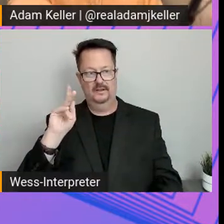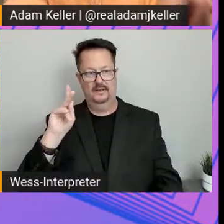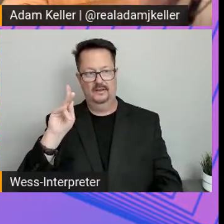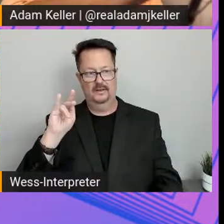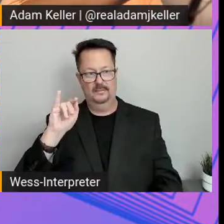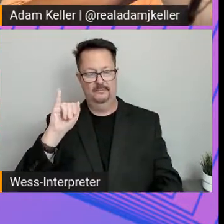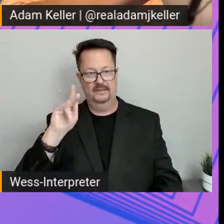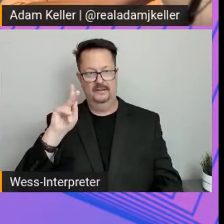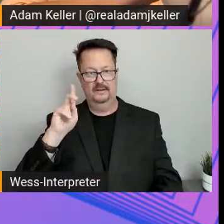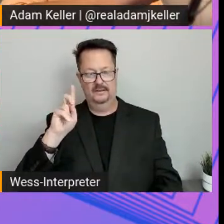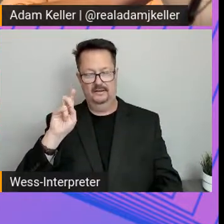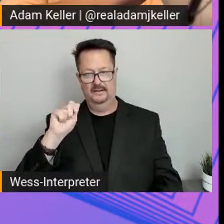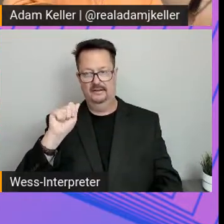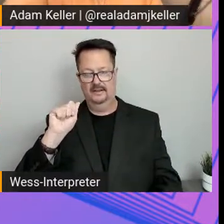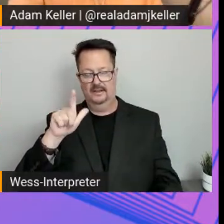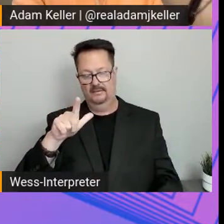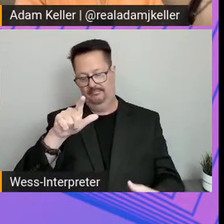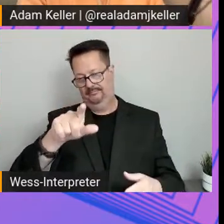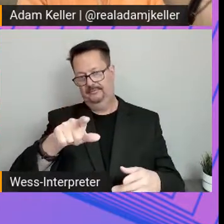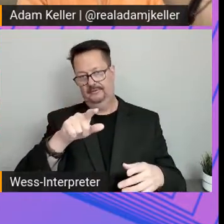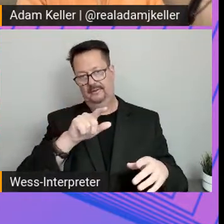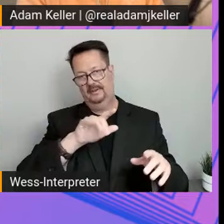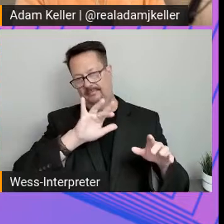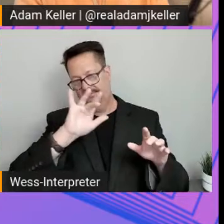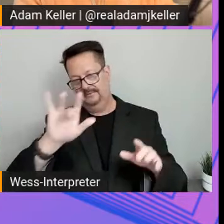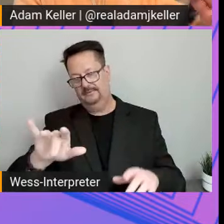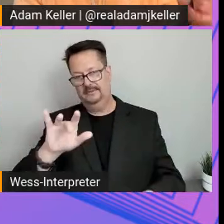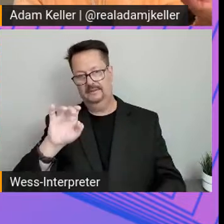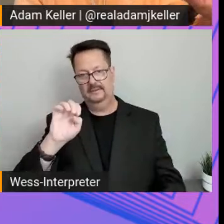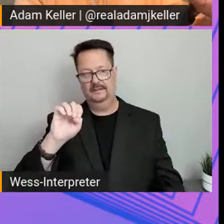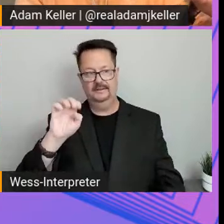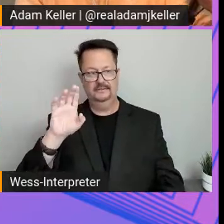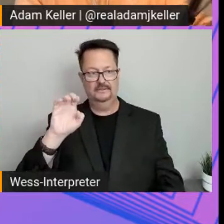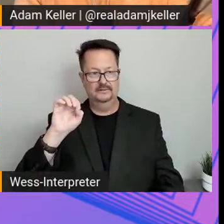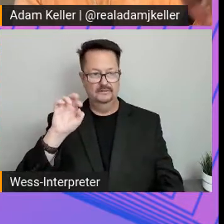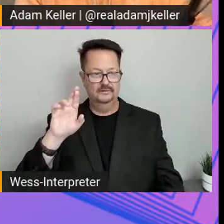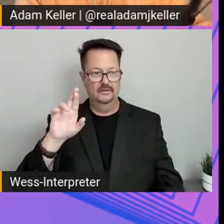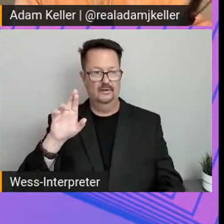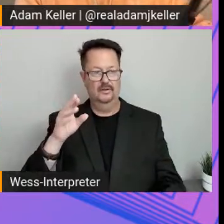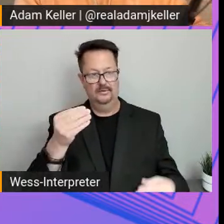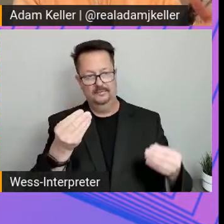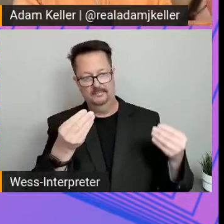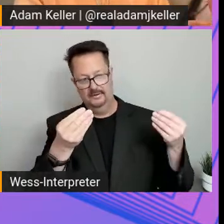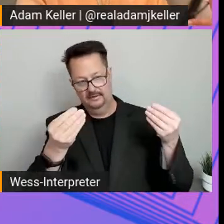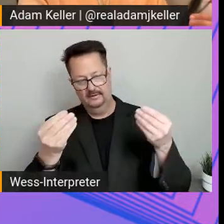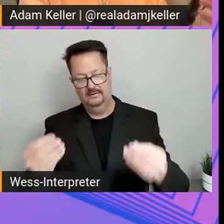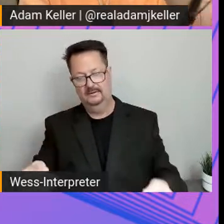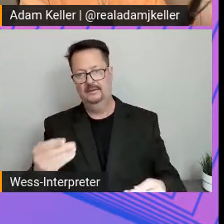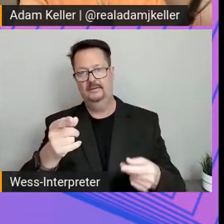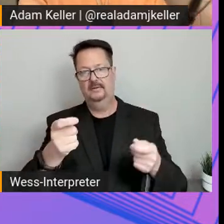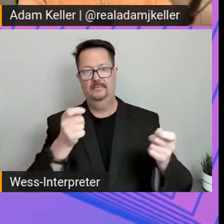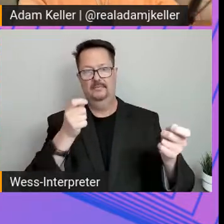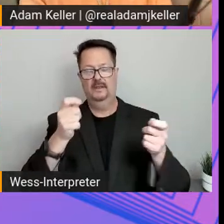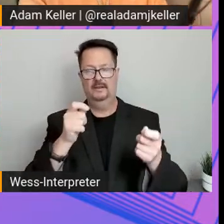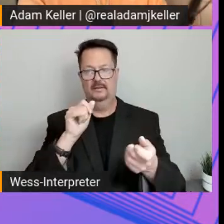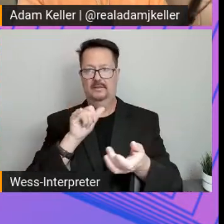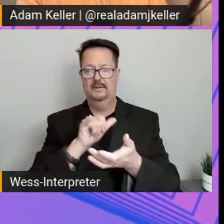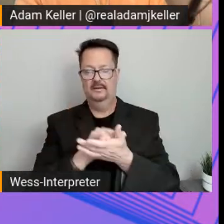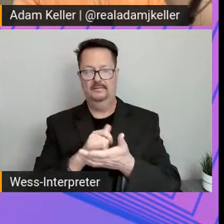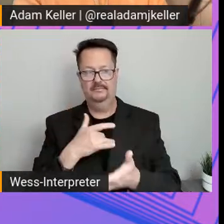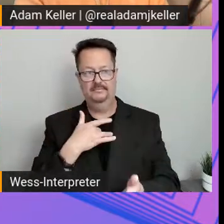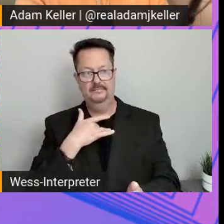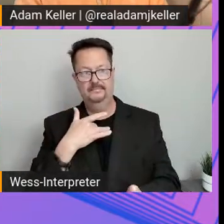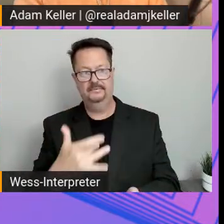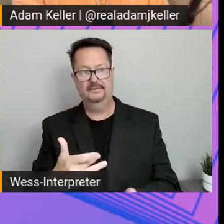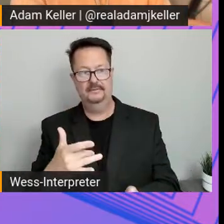it, push it to an ECR repository, and manage all of that. So generally, the way you'd have to do this